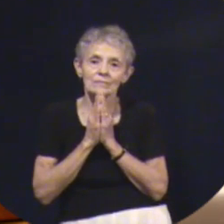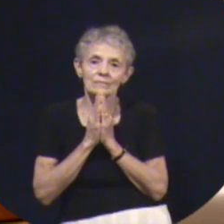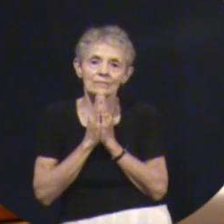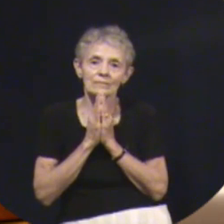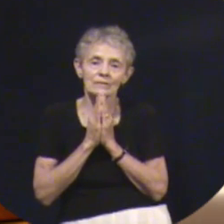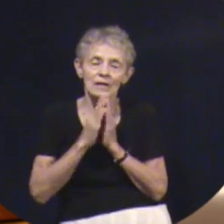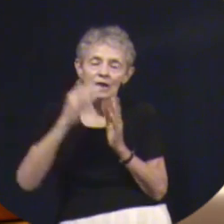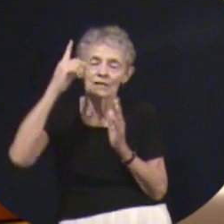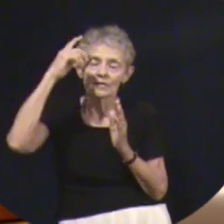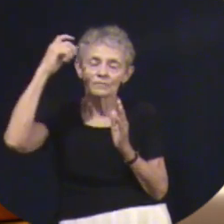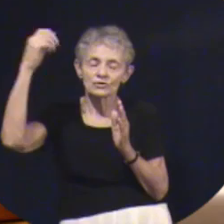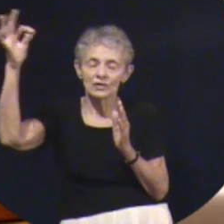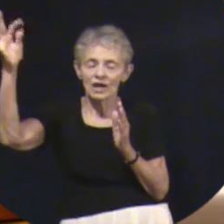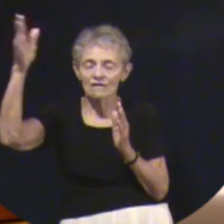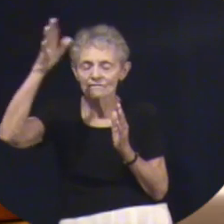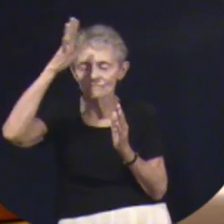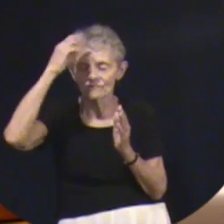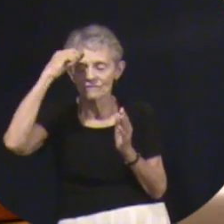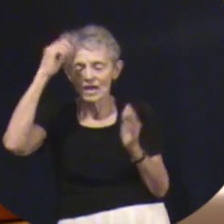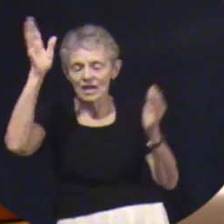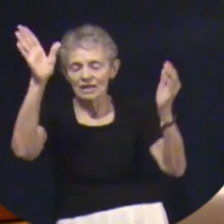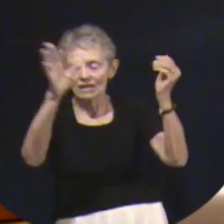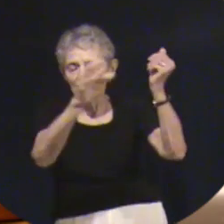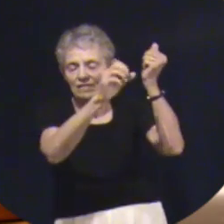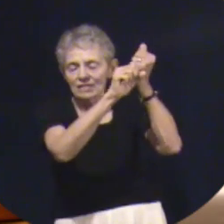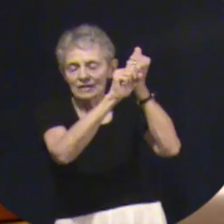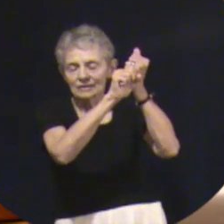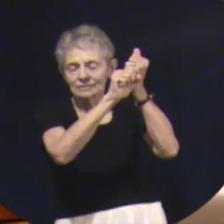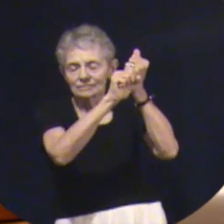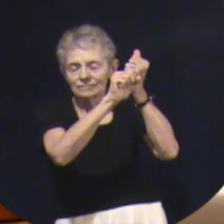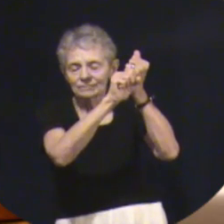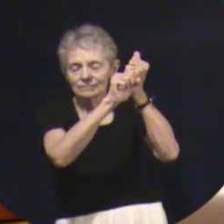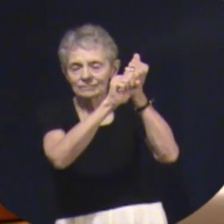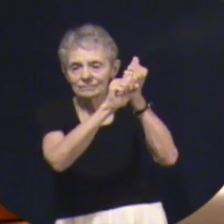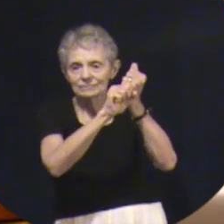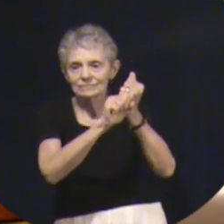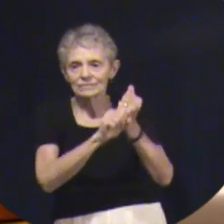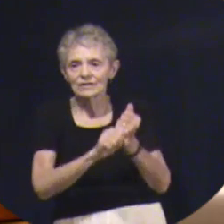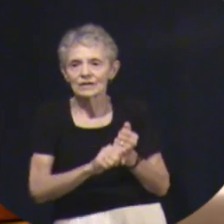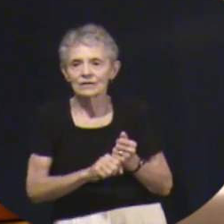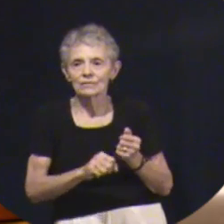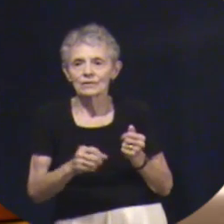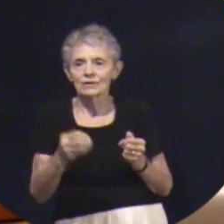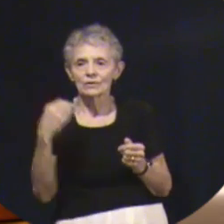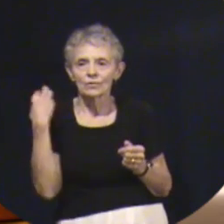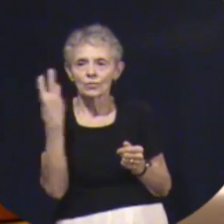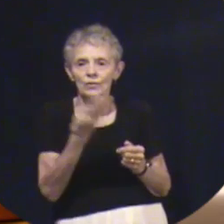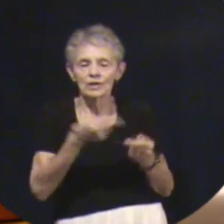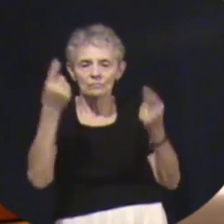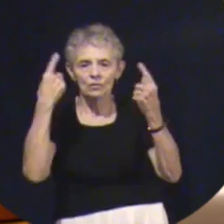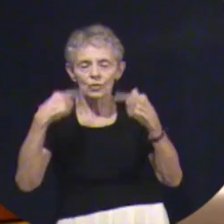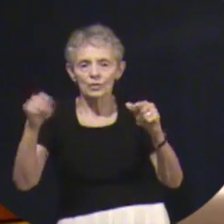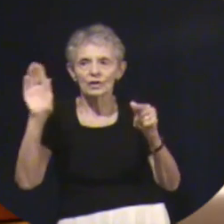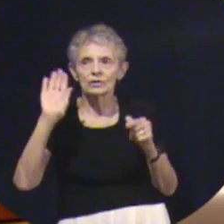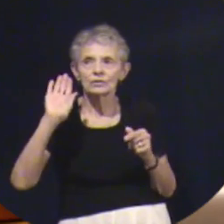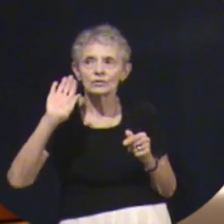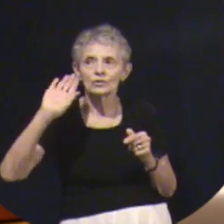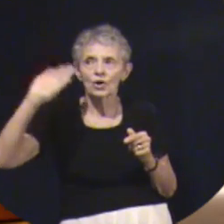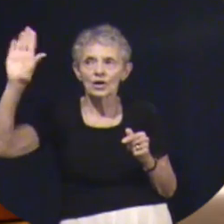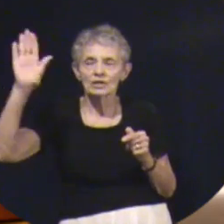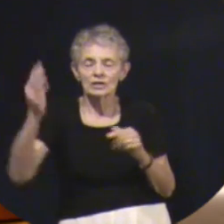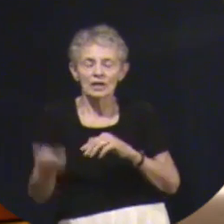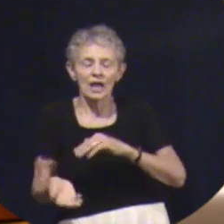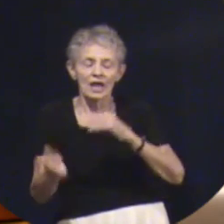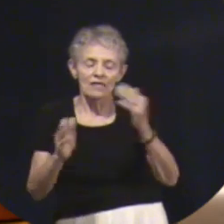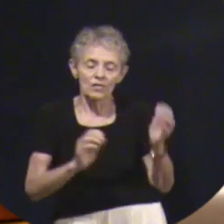The mystery of faith. We proclaim your